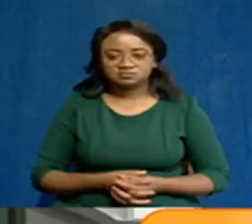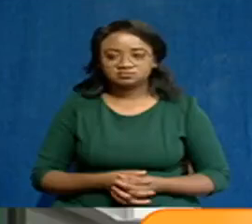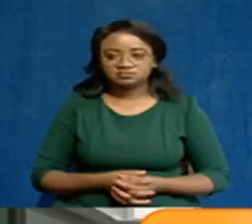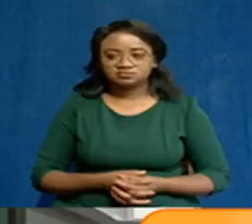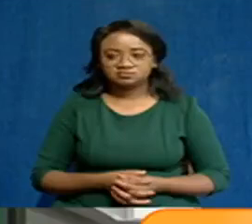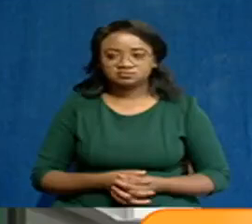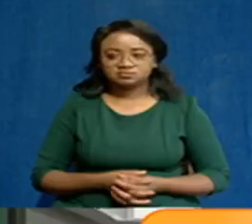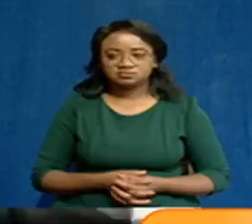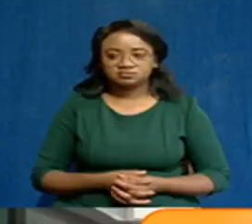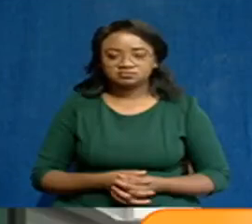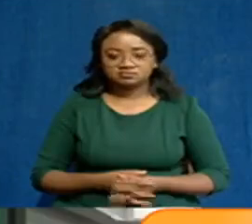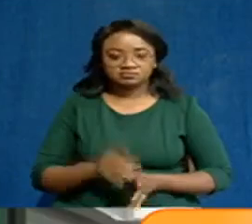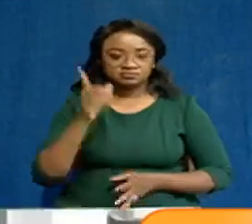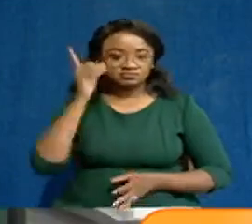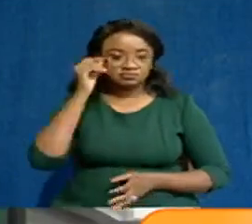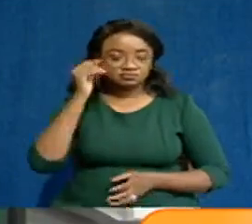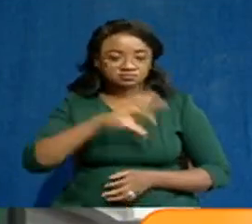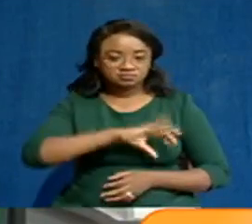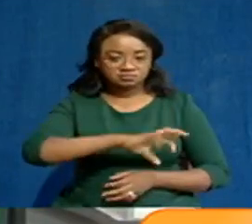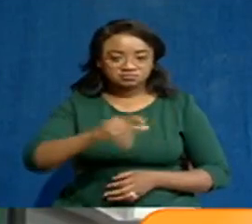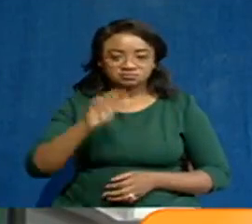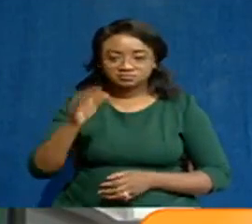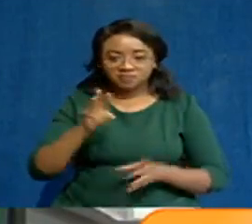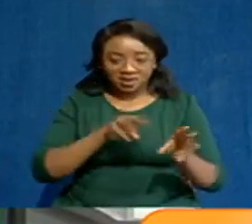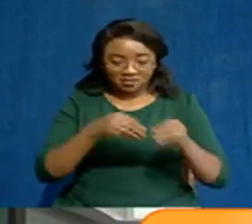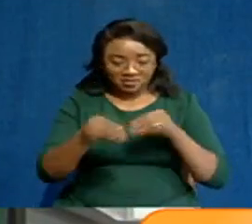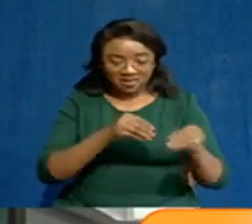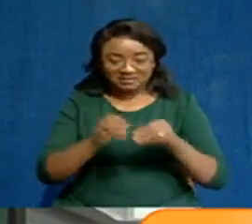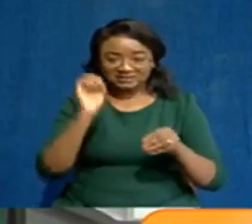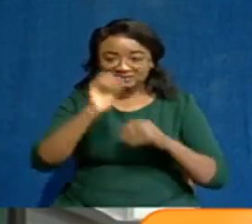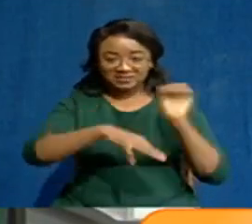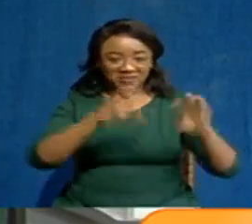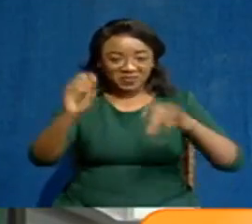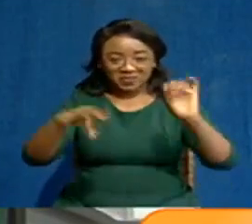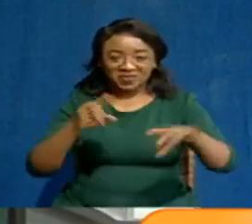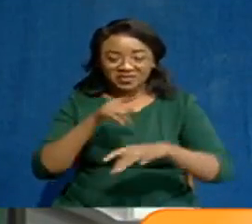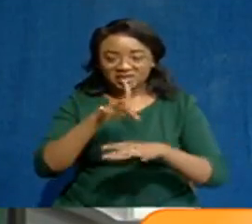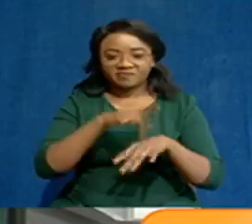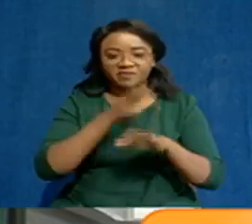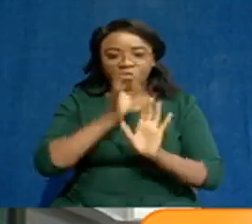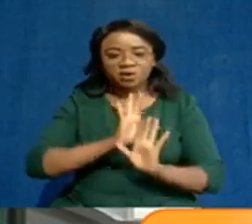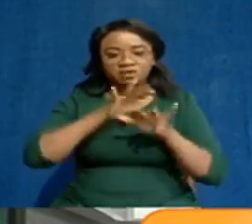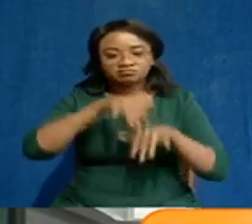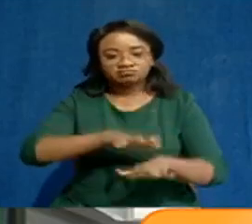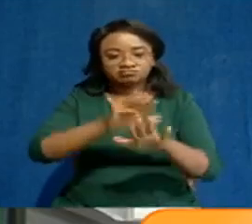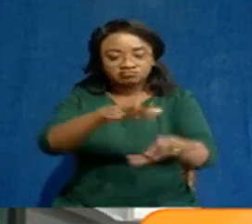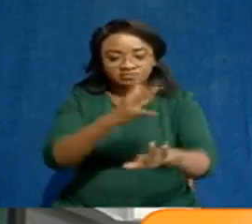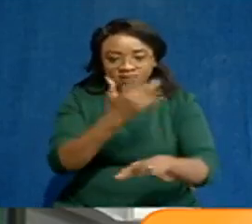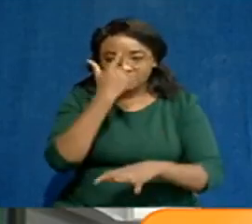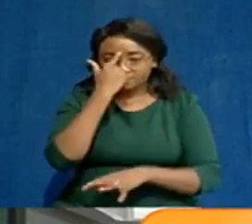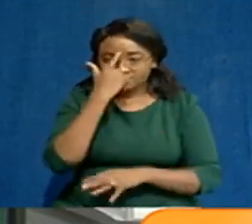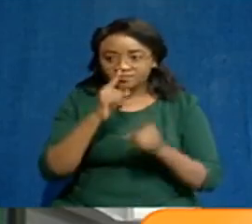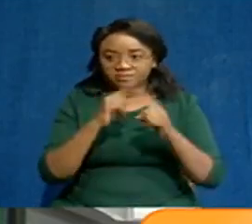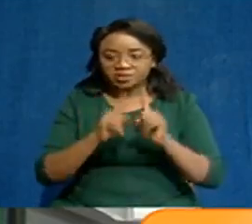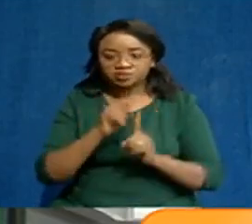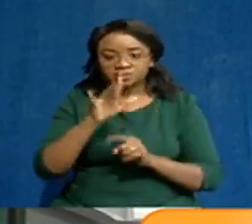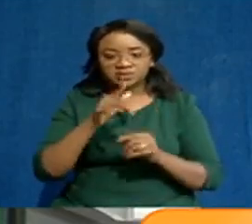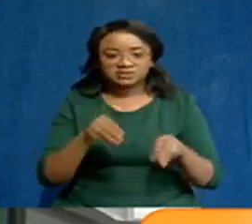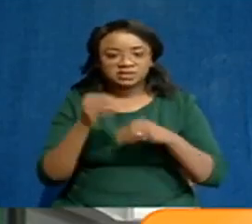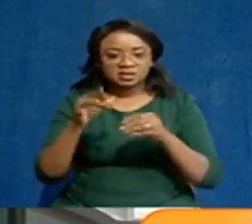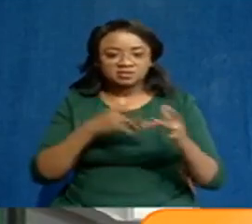So in the island county of Mombasa, plastic pollution is one of the primary sources of marine pollution in the Indian Ocean. This has raised major concern as